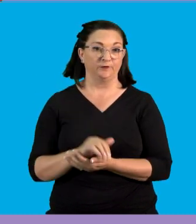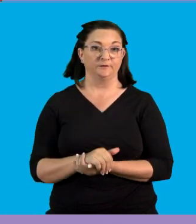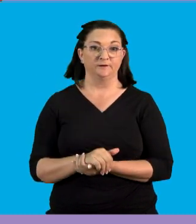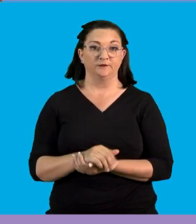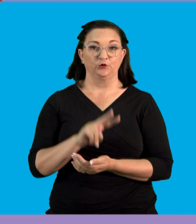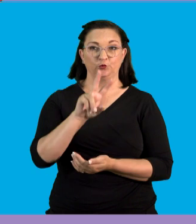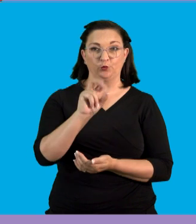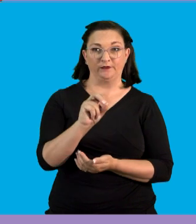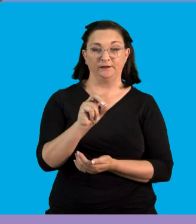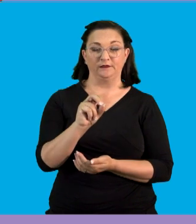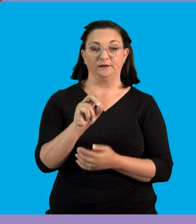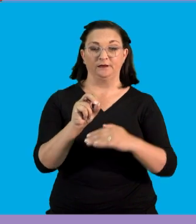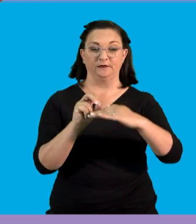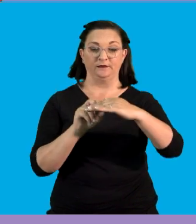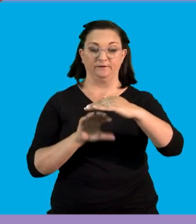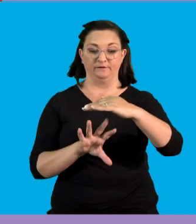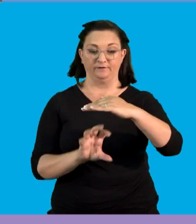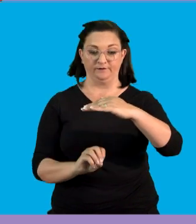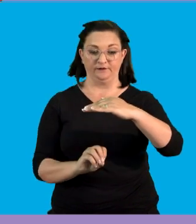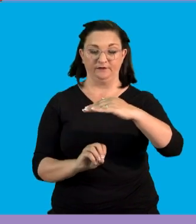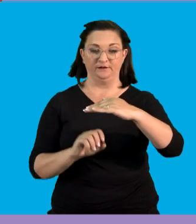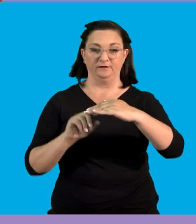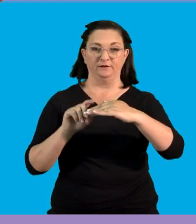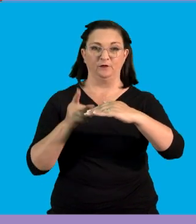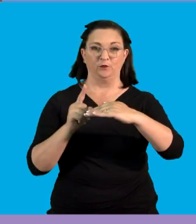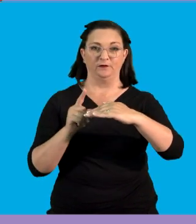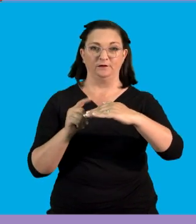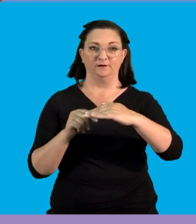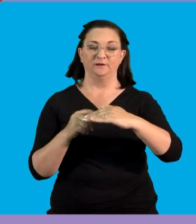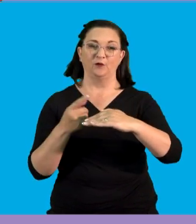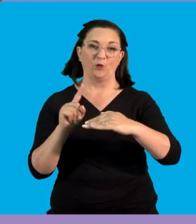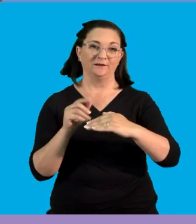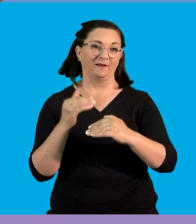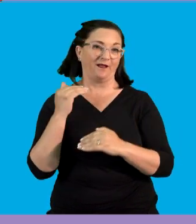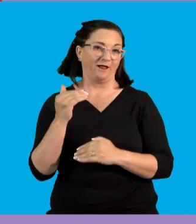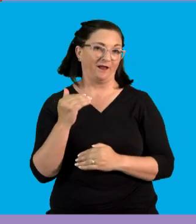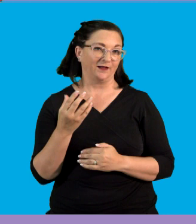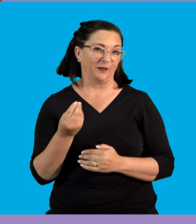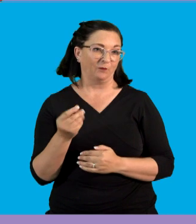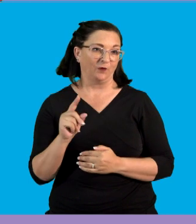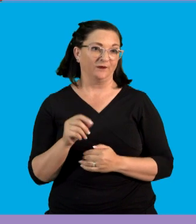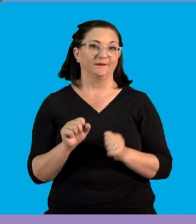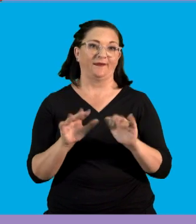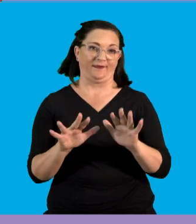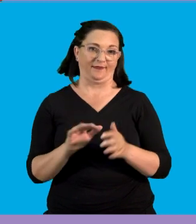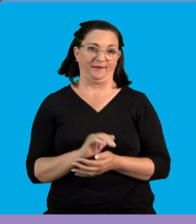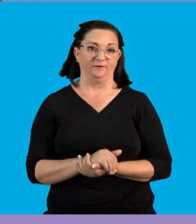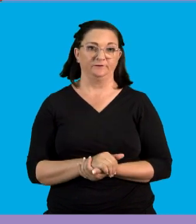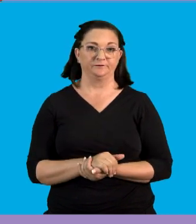factor between 20 and 50 is actually